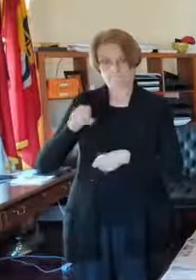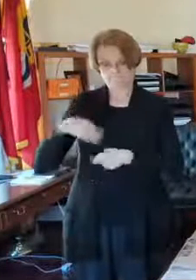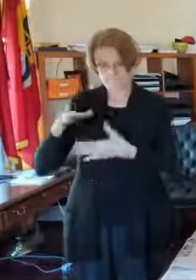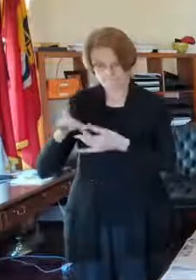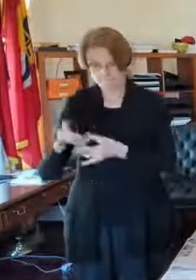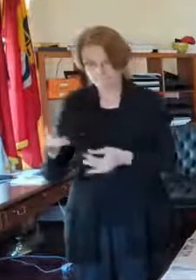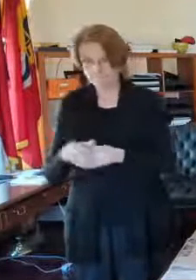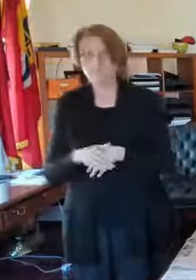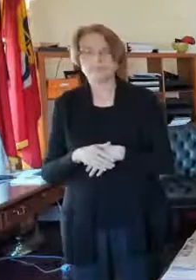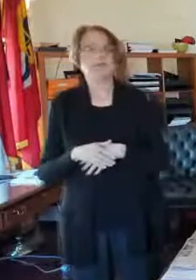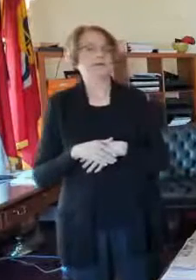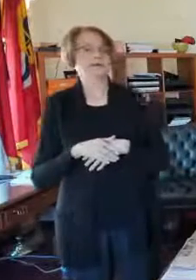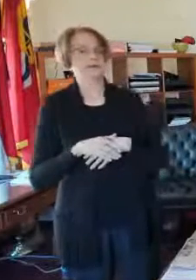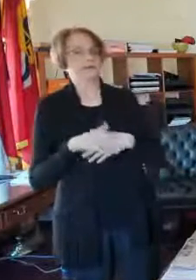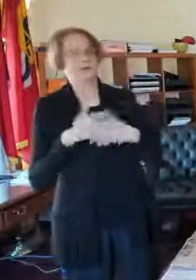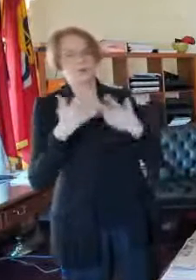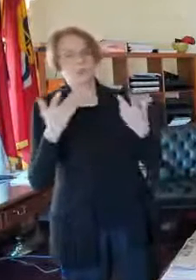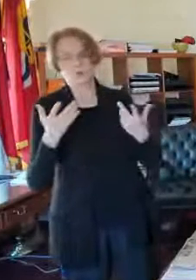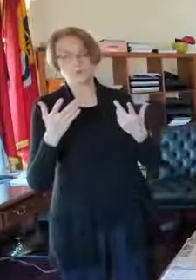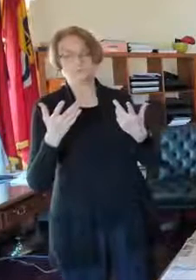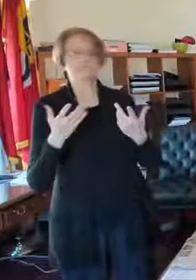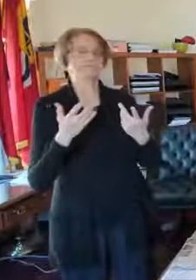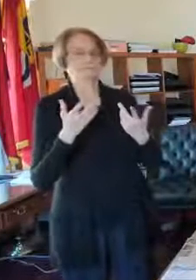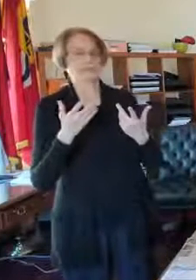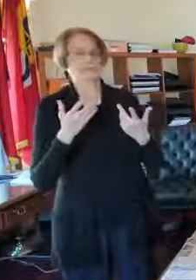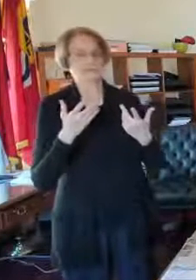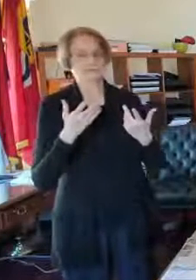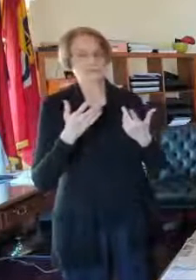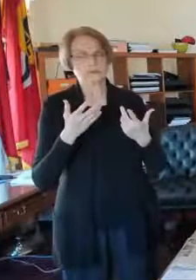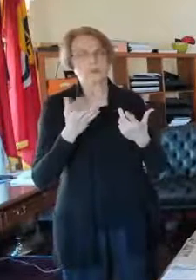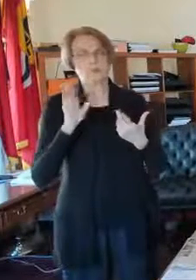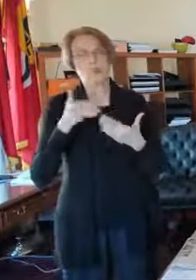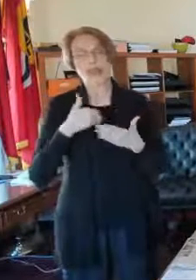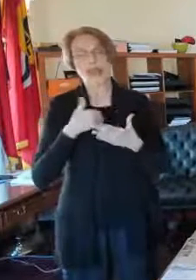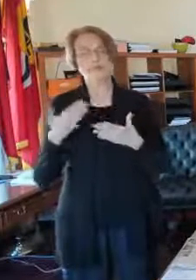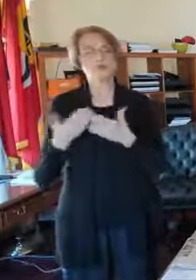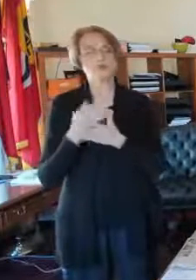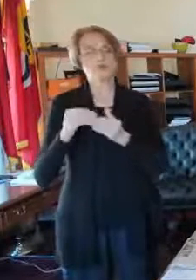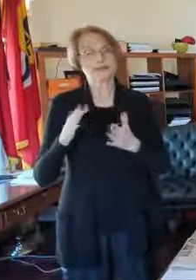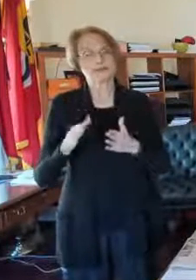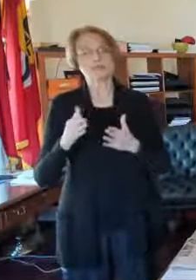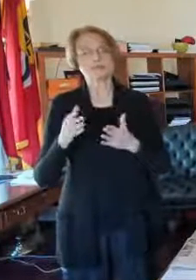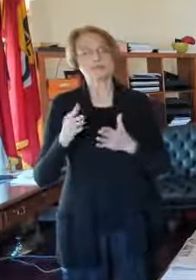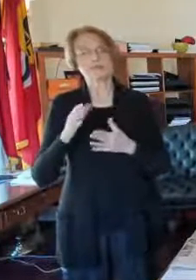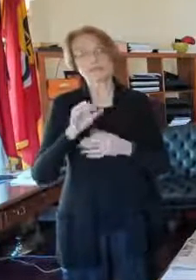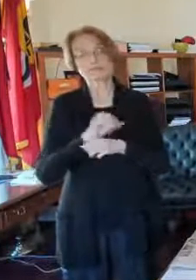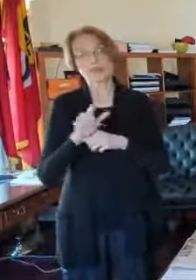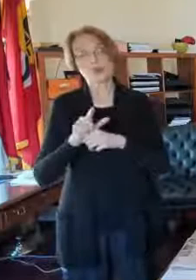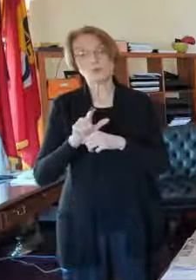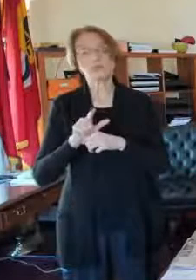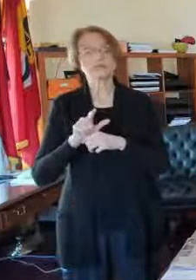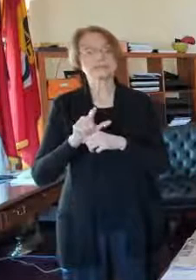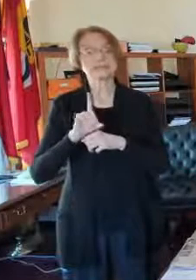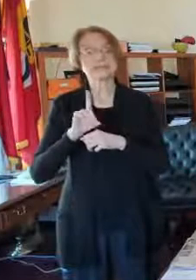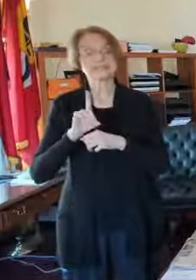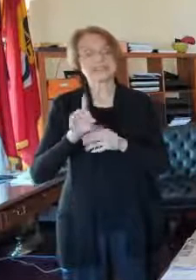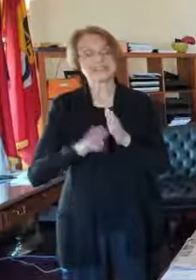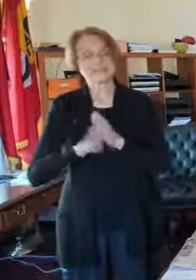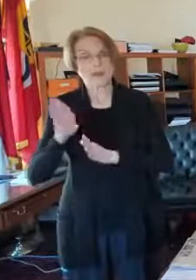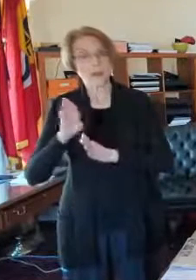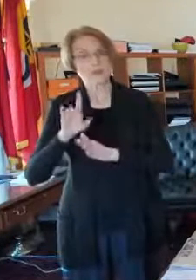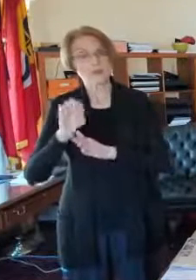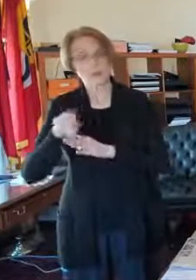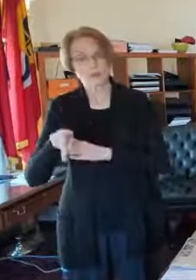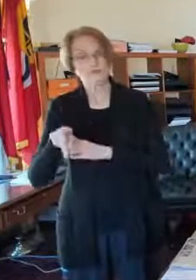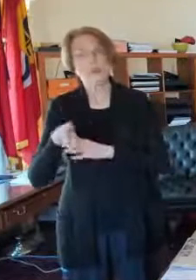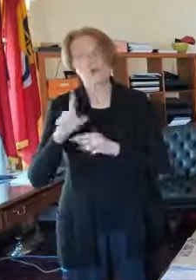Louis Development Corporation. We are going to have a new leader at the St. Louis Development Corporation. We don't know who that's going to be at this time. But